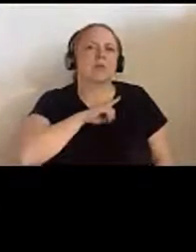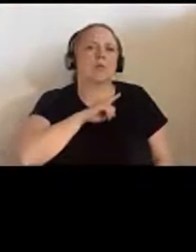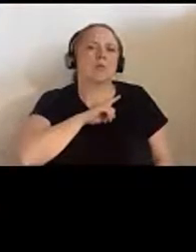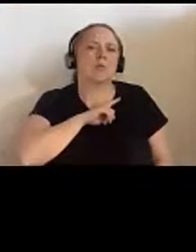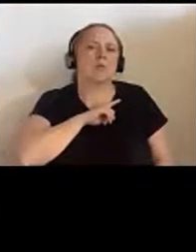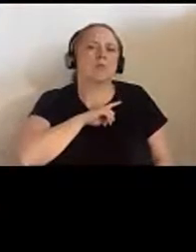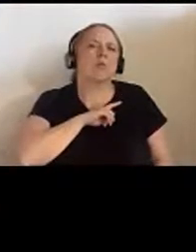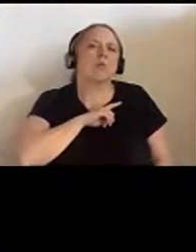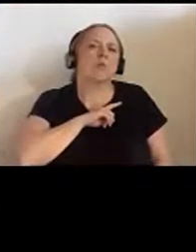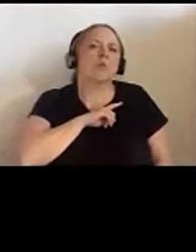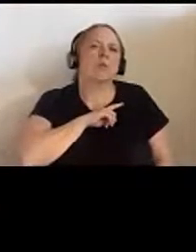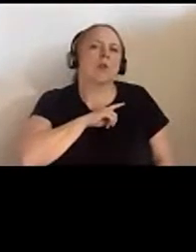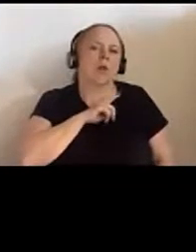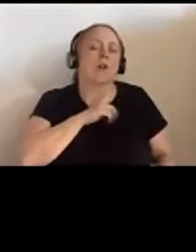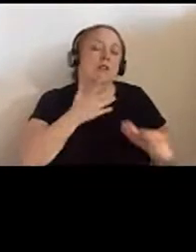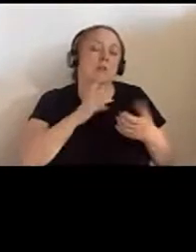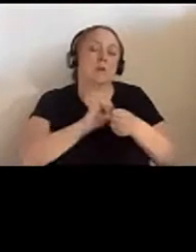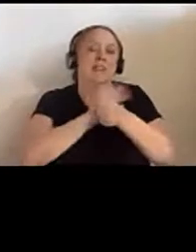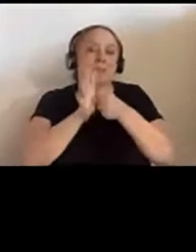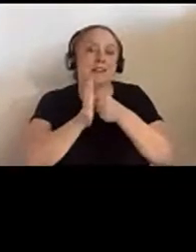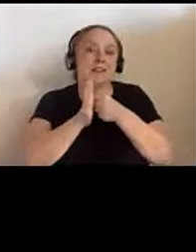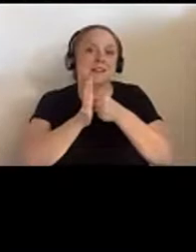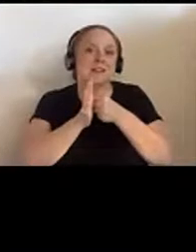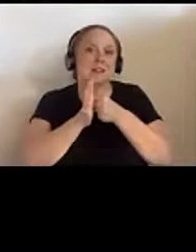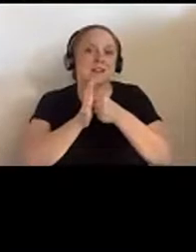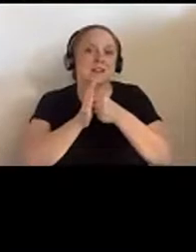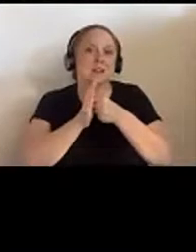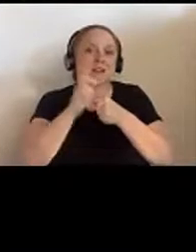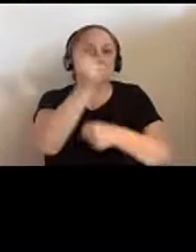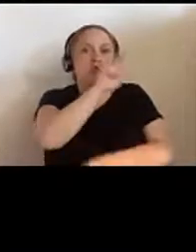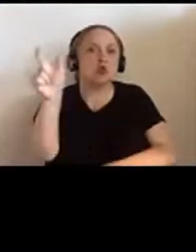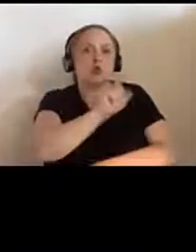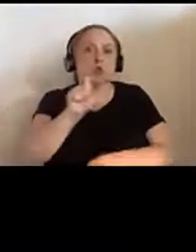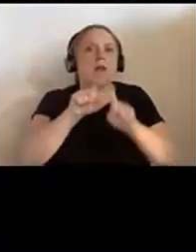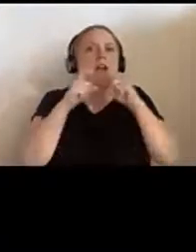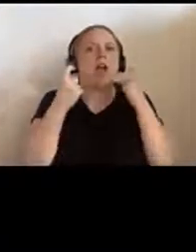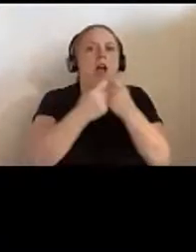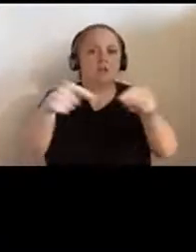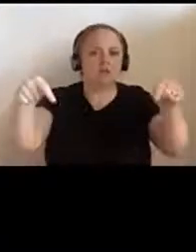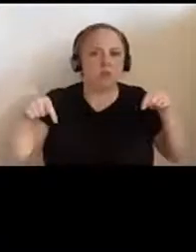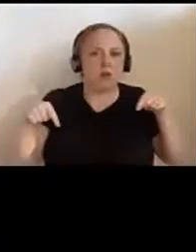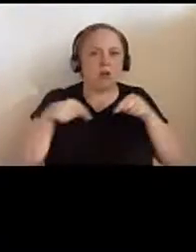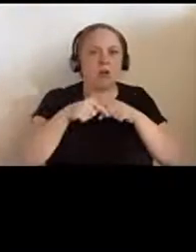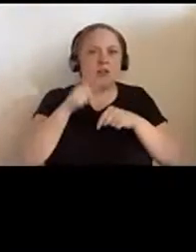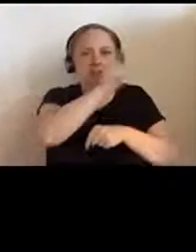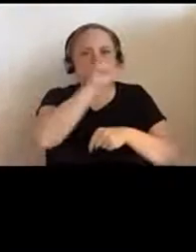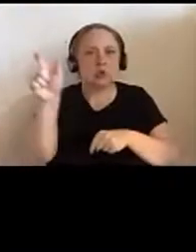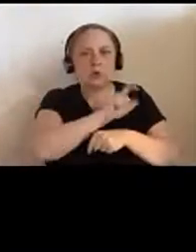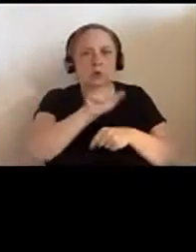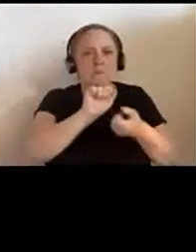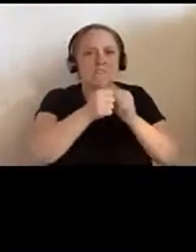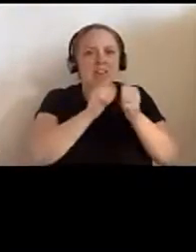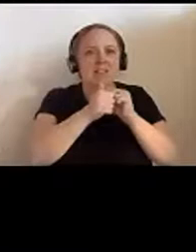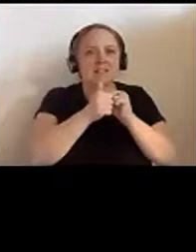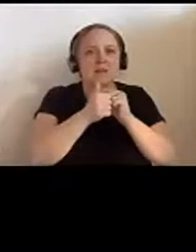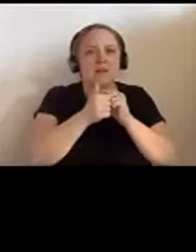then obviously when we had the pandemic and suddenly we're Zooming classrooms and we're Zoom calling with friends that live down the